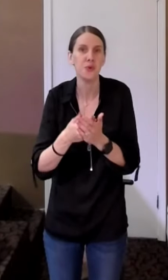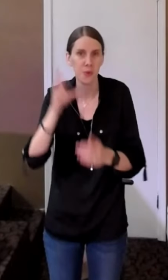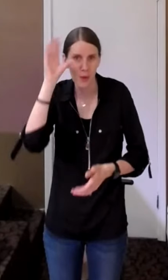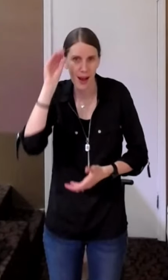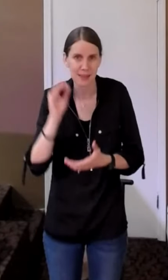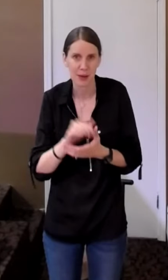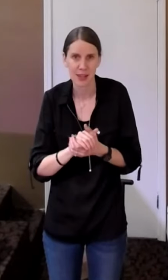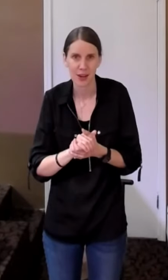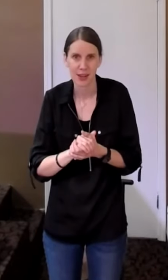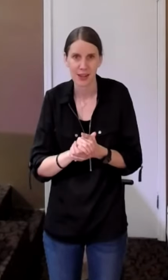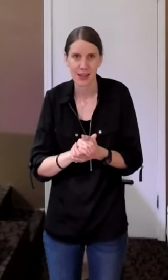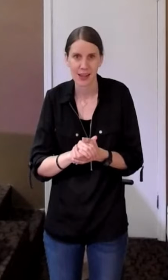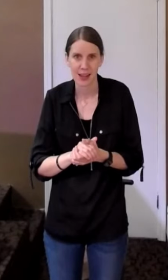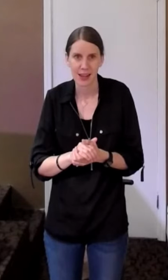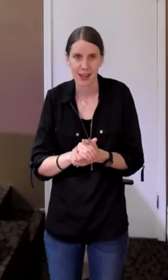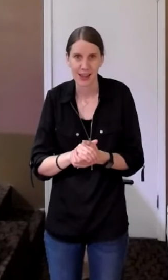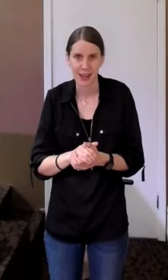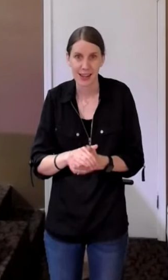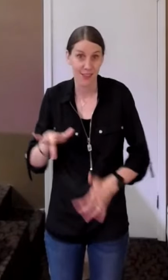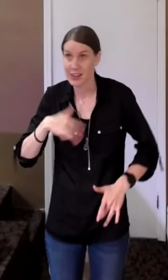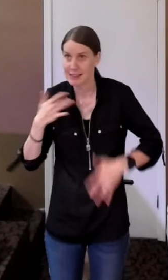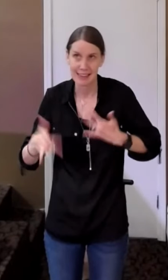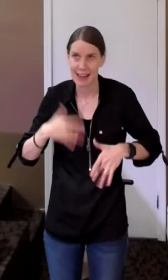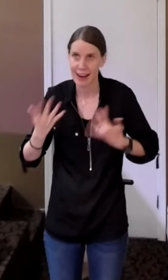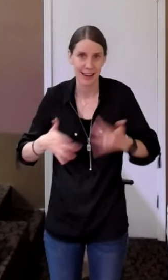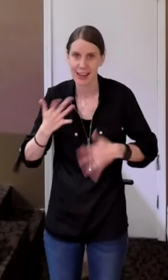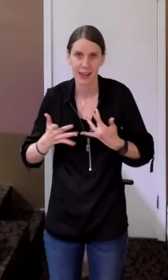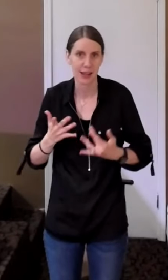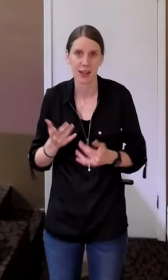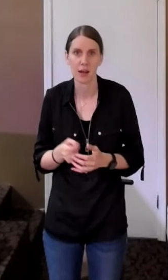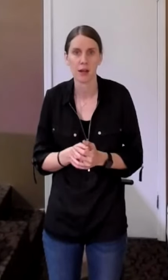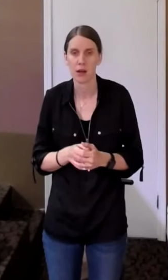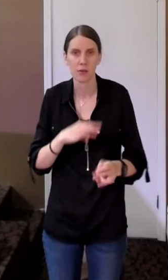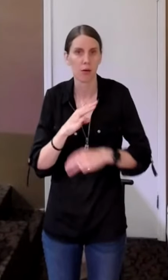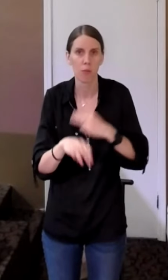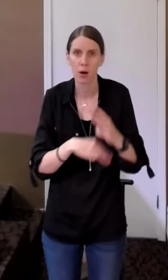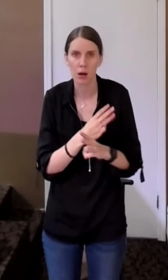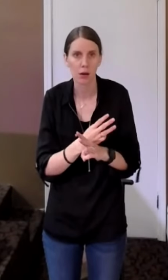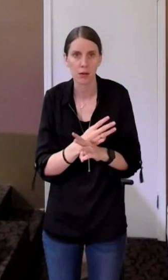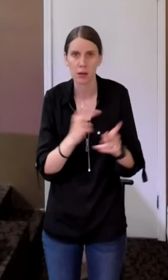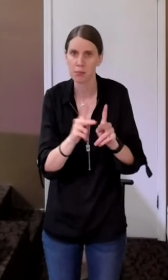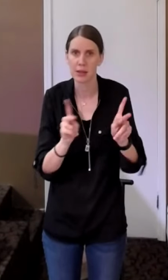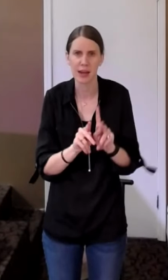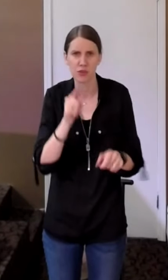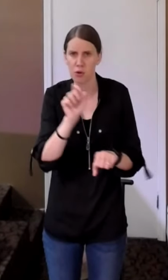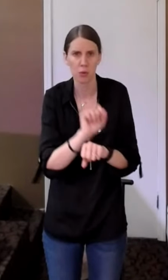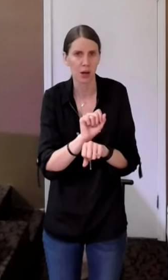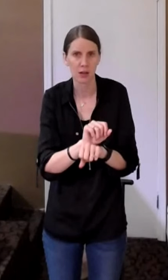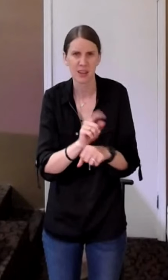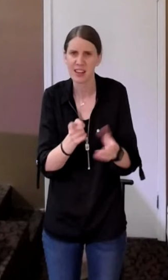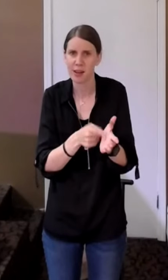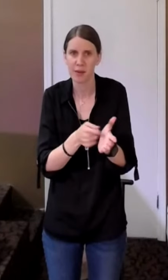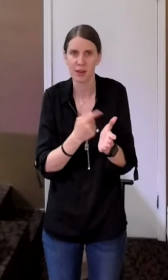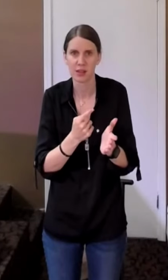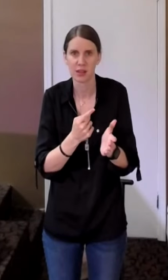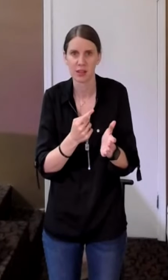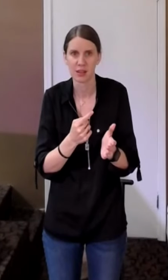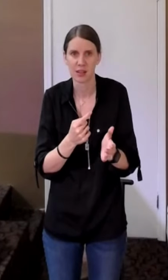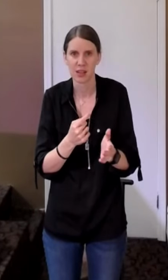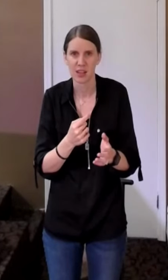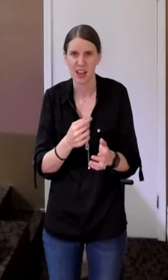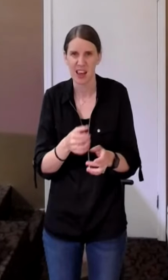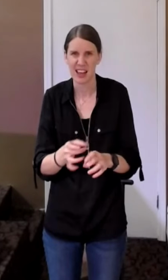the adrenaline and the testosterone and whatever, and the world, the place you work in sometimes is very